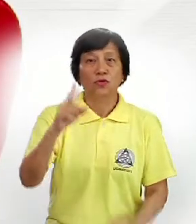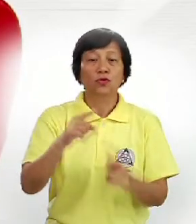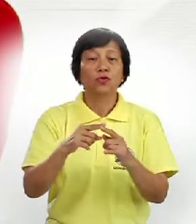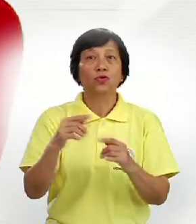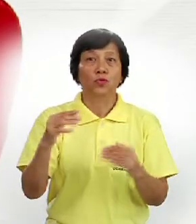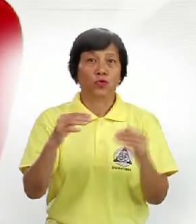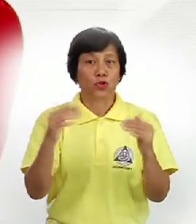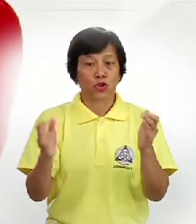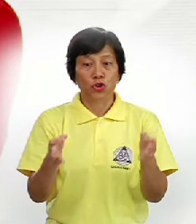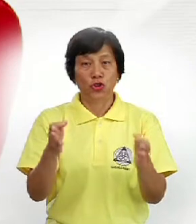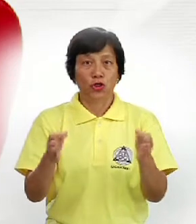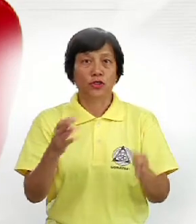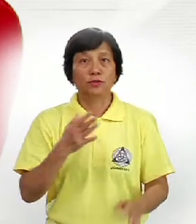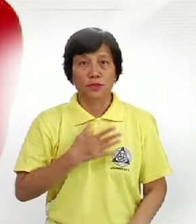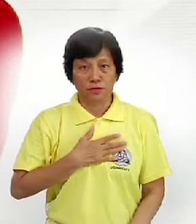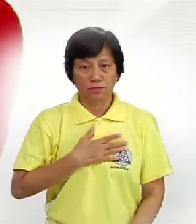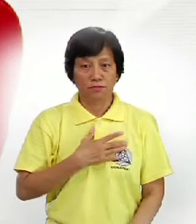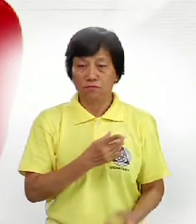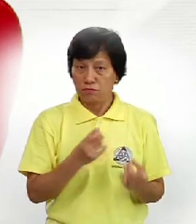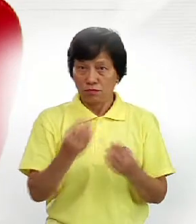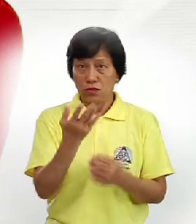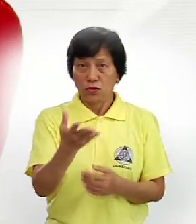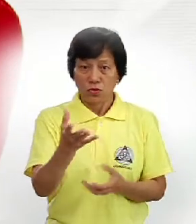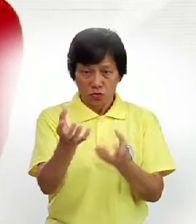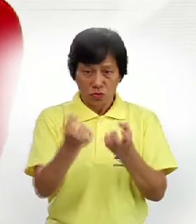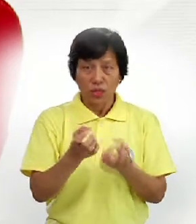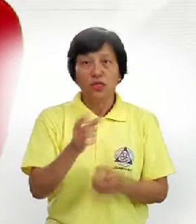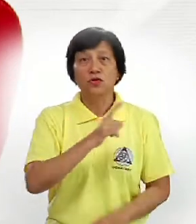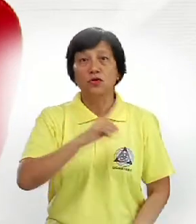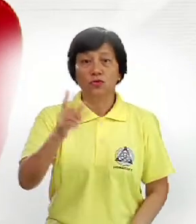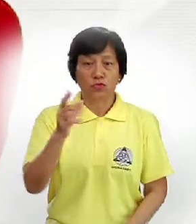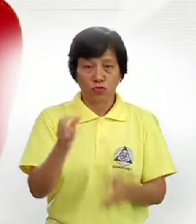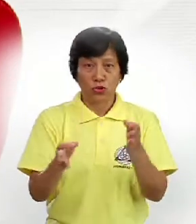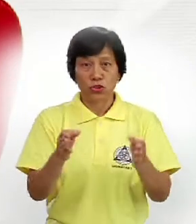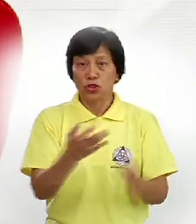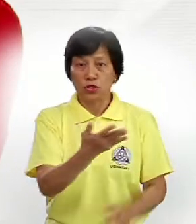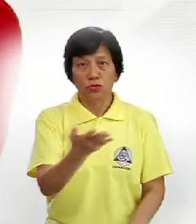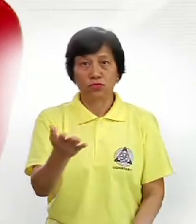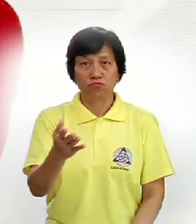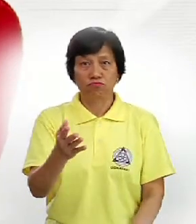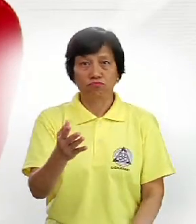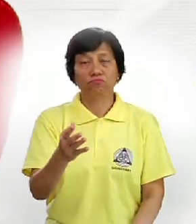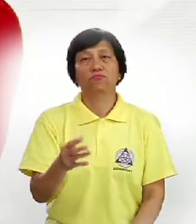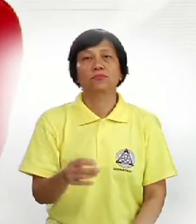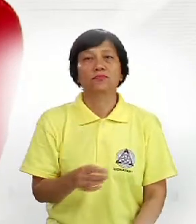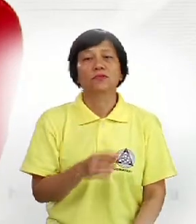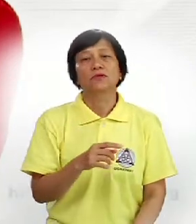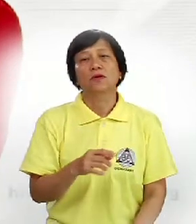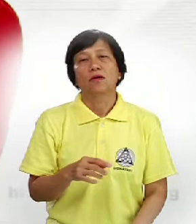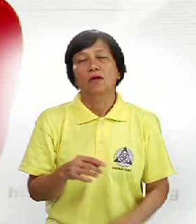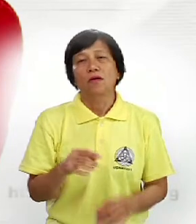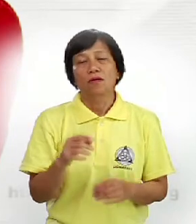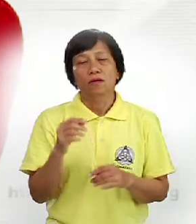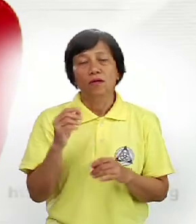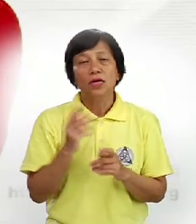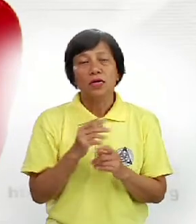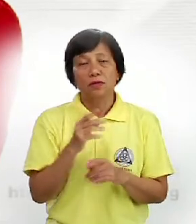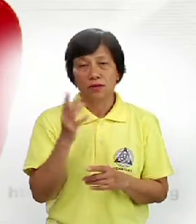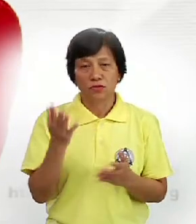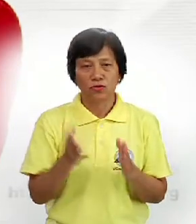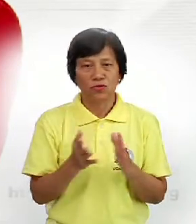me. Do you want the Lord to judge you? Normally, we would run away from a